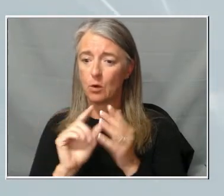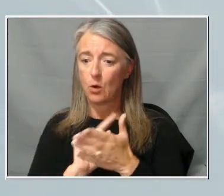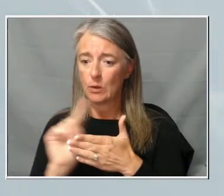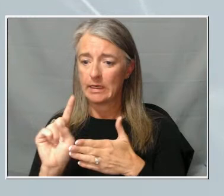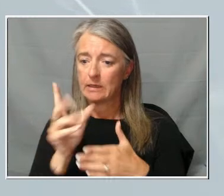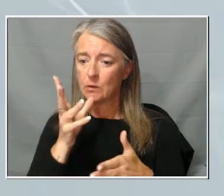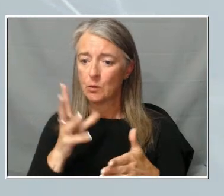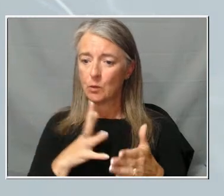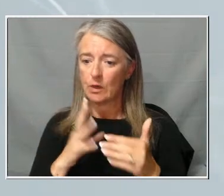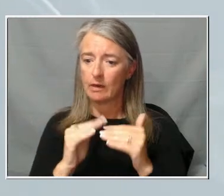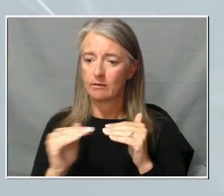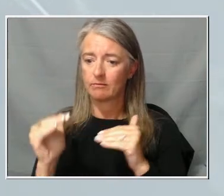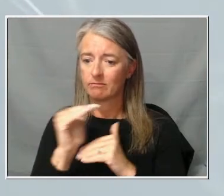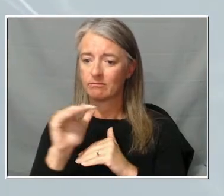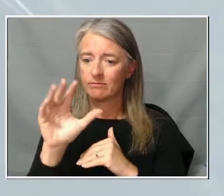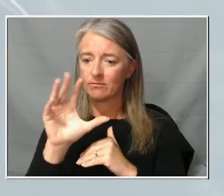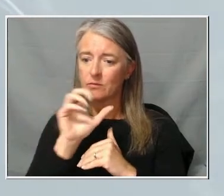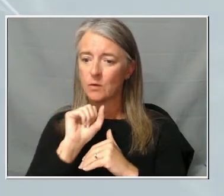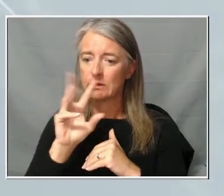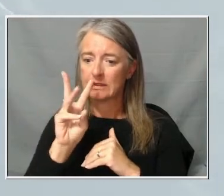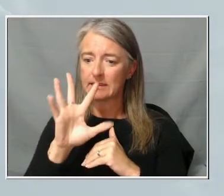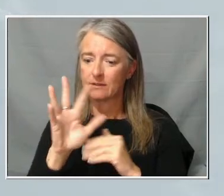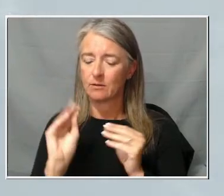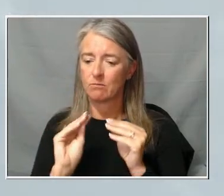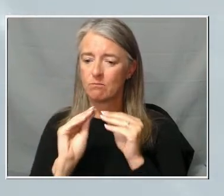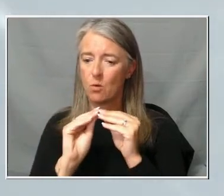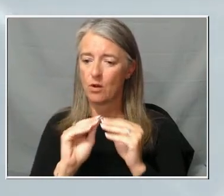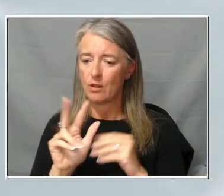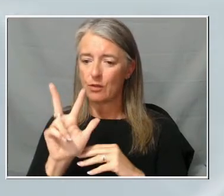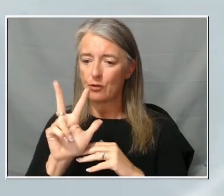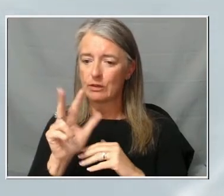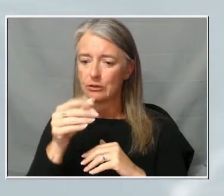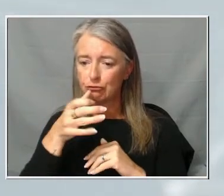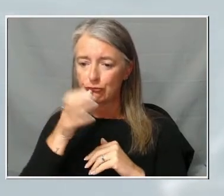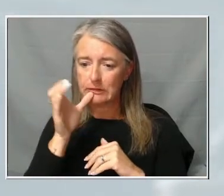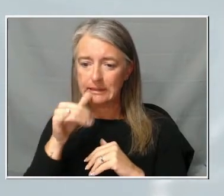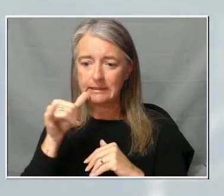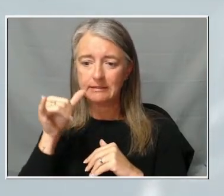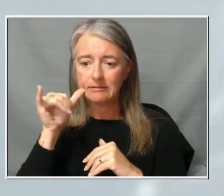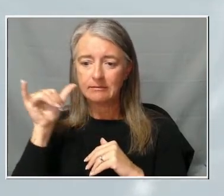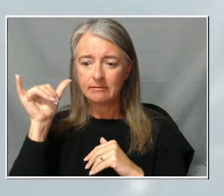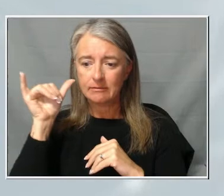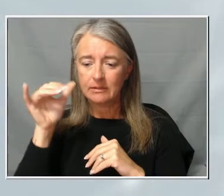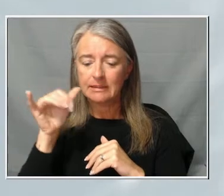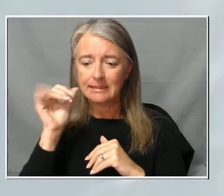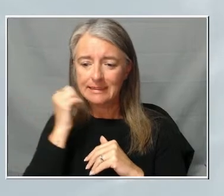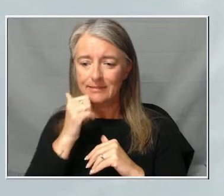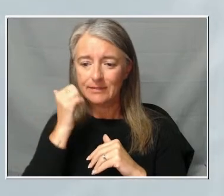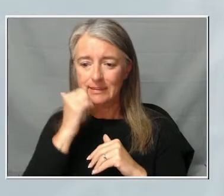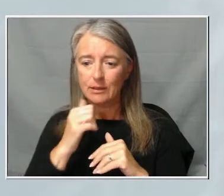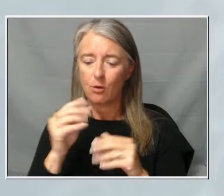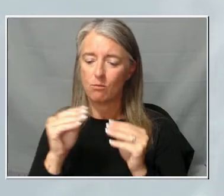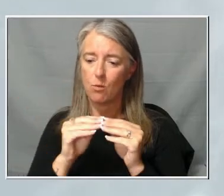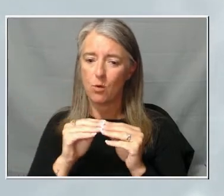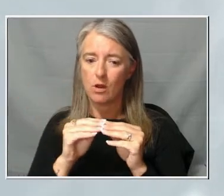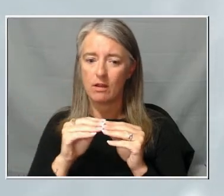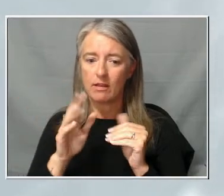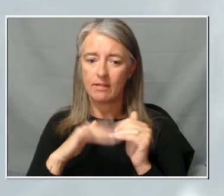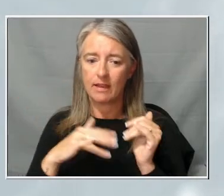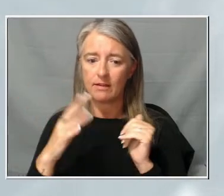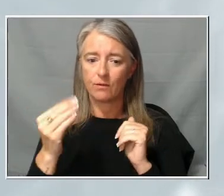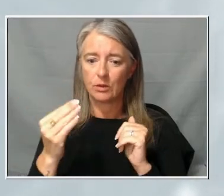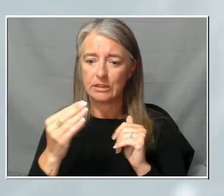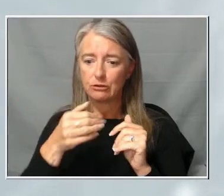above 65 years of age, no more than 3 drinks a day and no more than 7 drinks a week. So that means if somebody